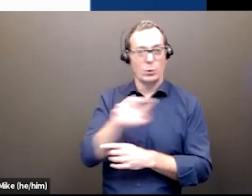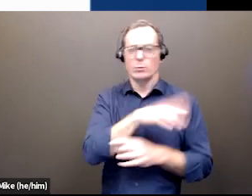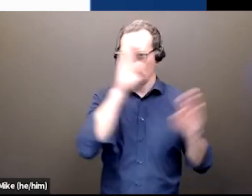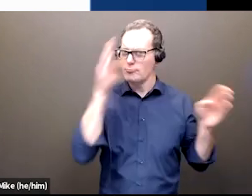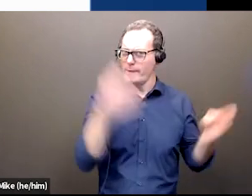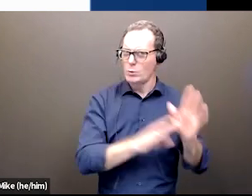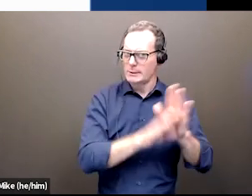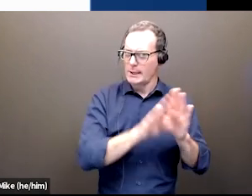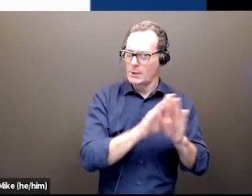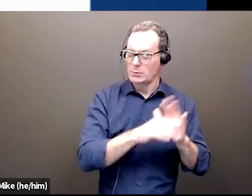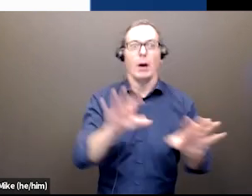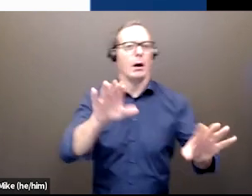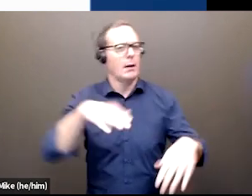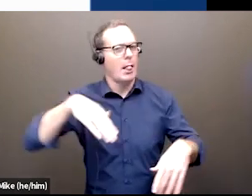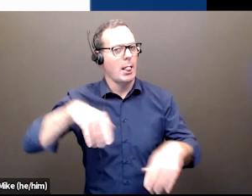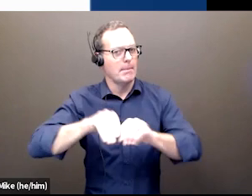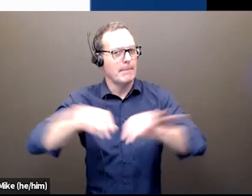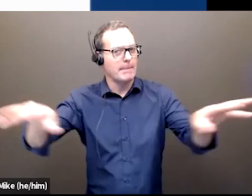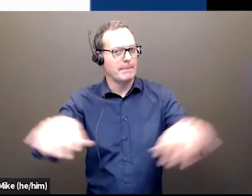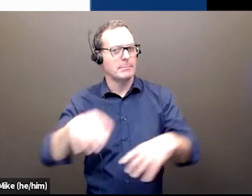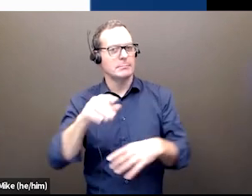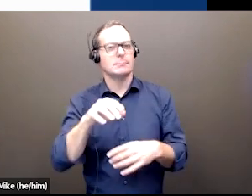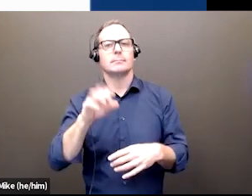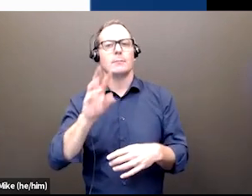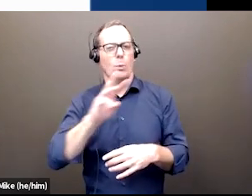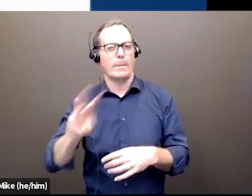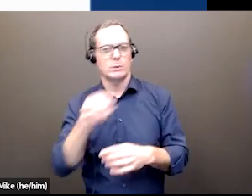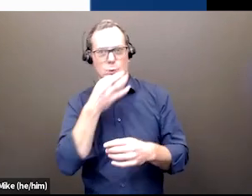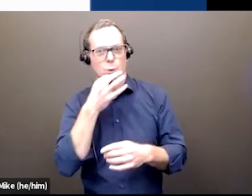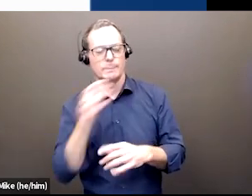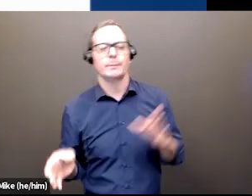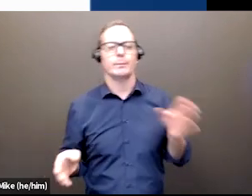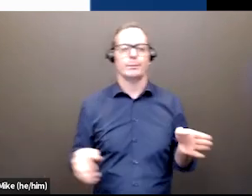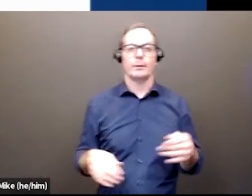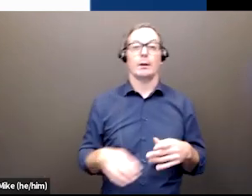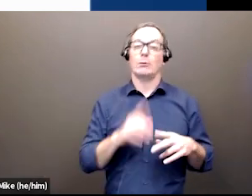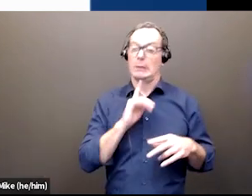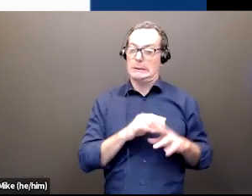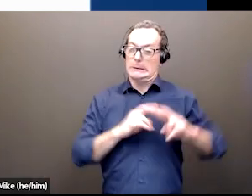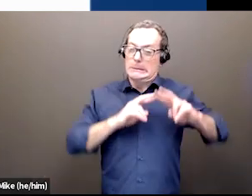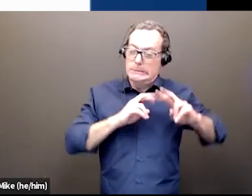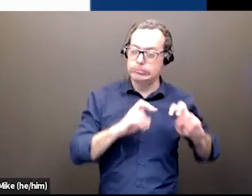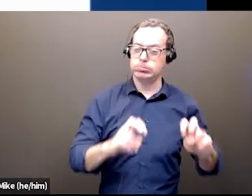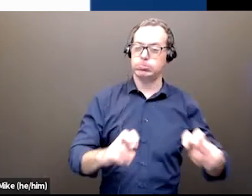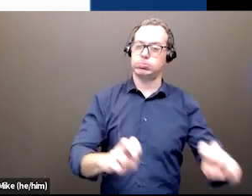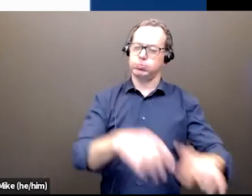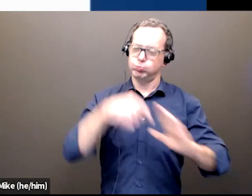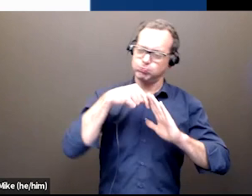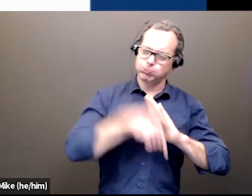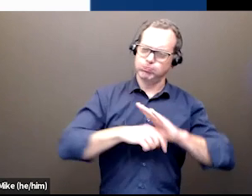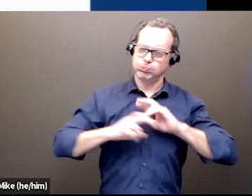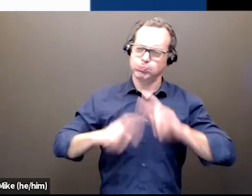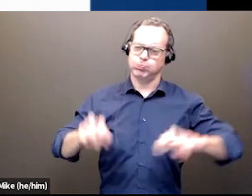of this soon-to-be-launched website. Following an extensive investigative phase that looked at